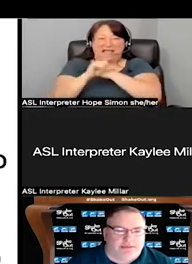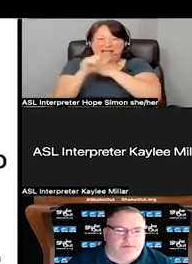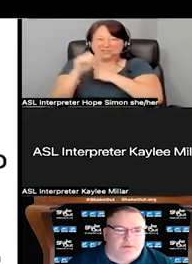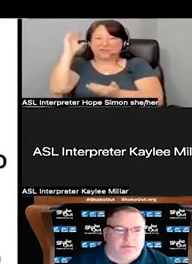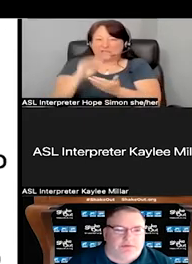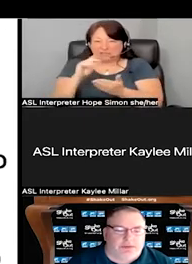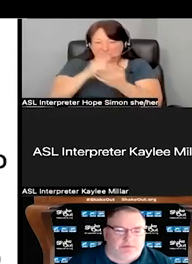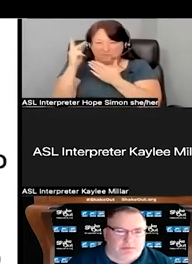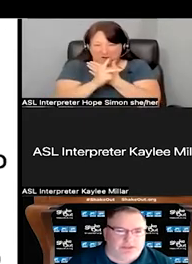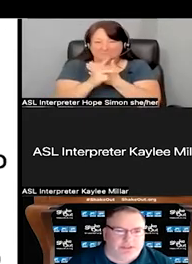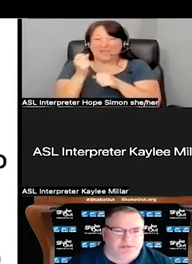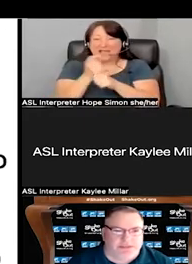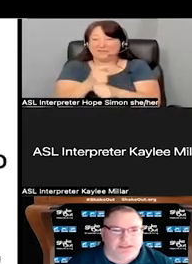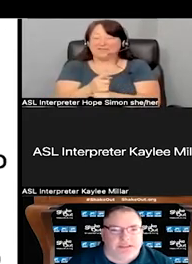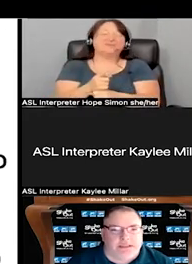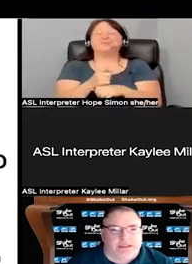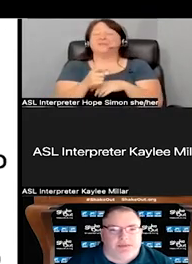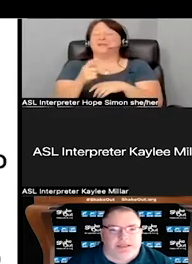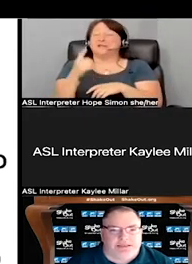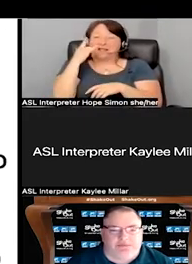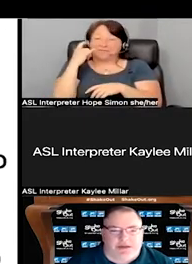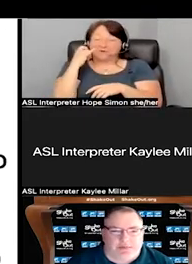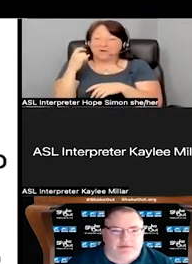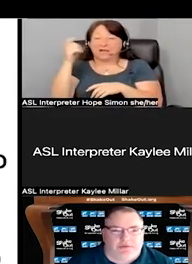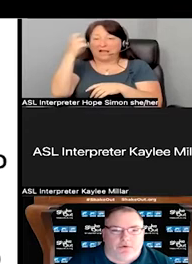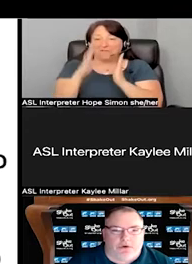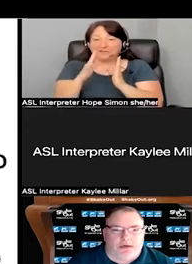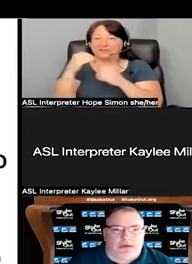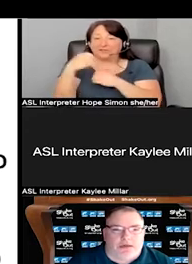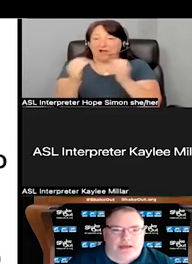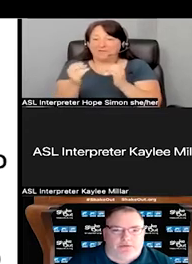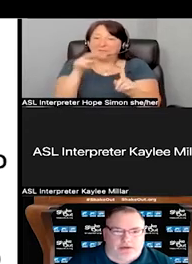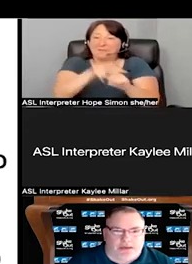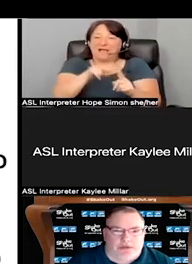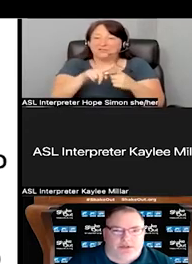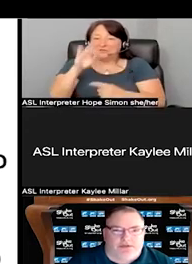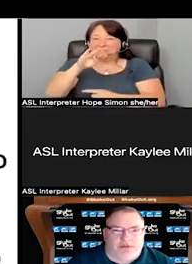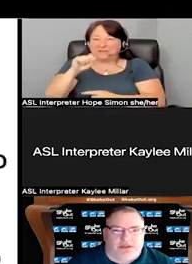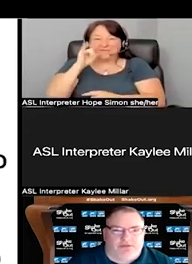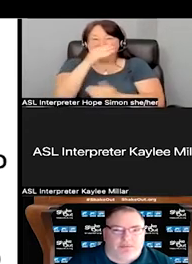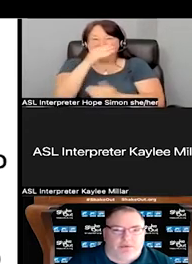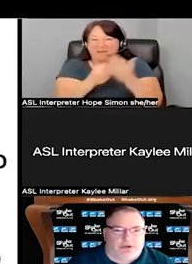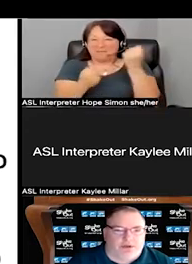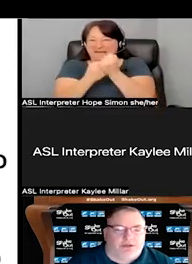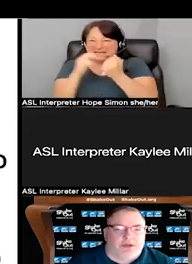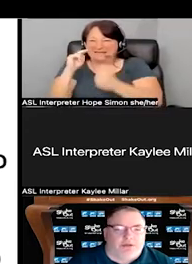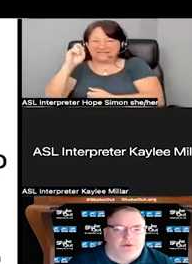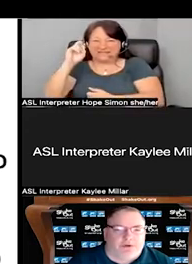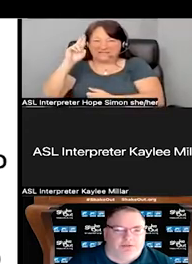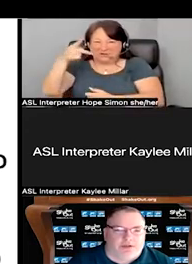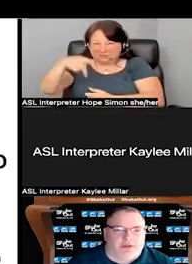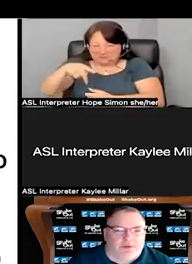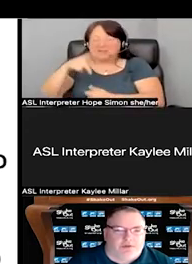Office of Emergency Services applies to FEMA for that funding, which is then subawarded